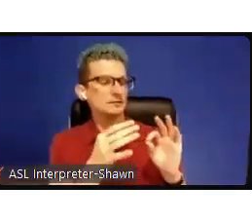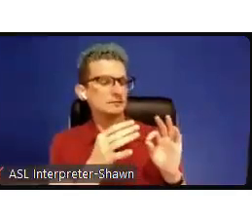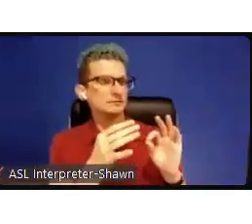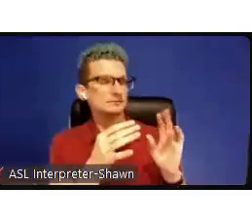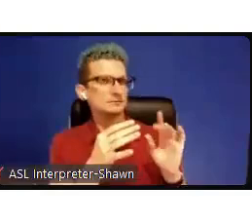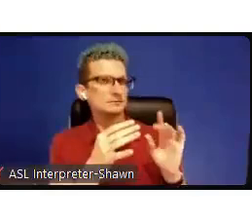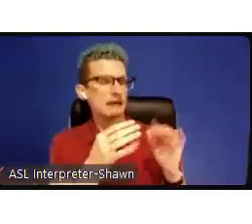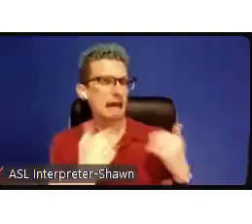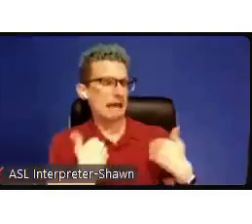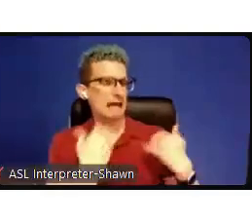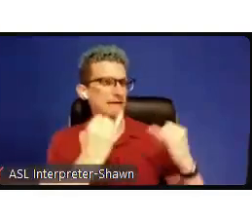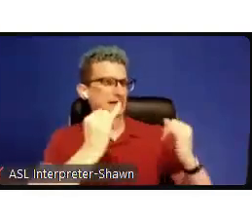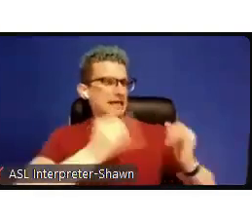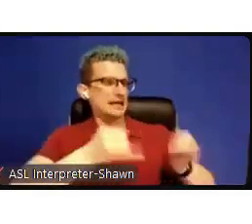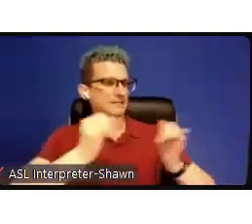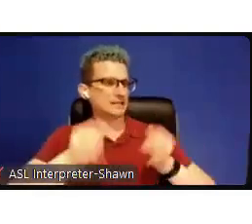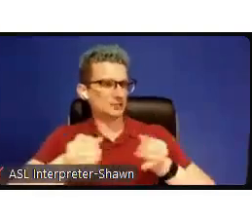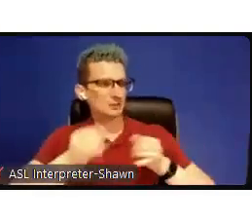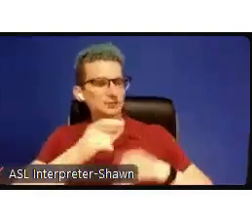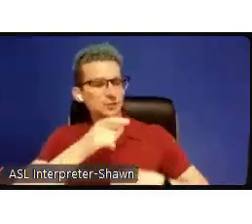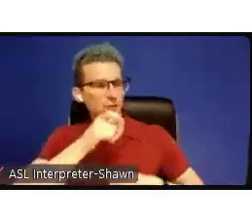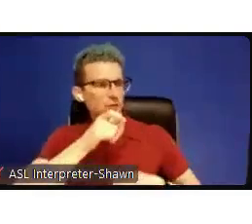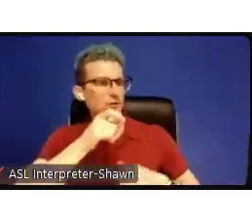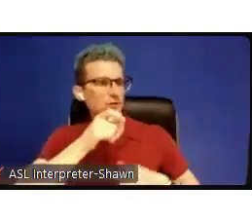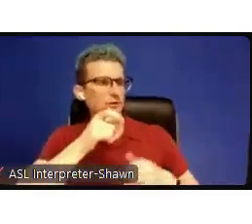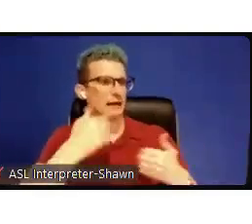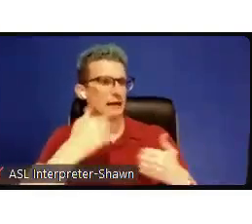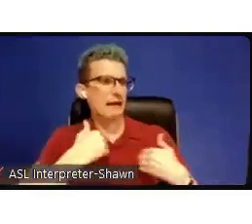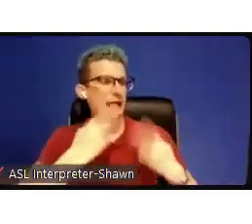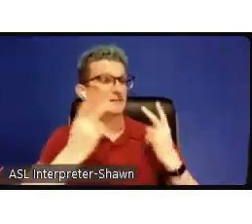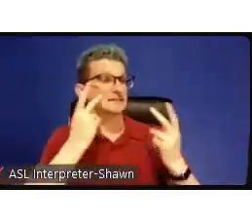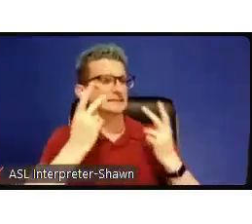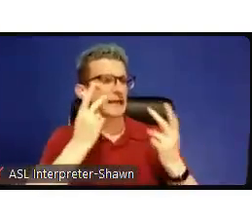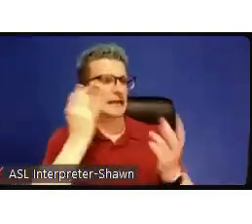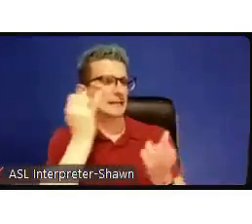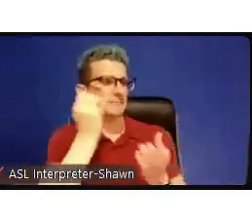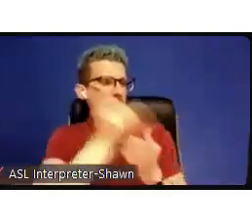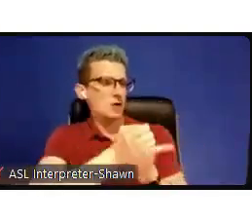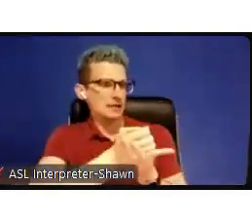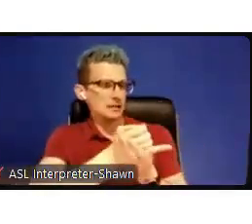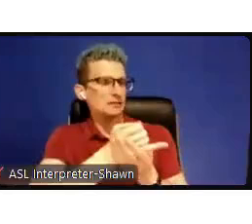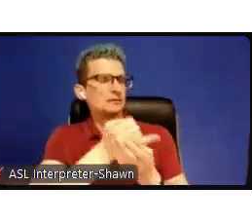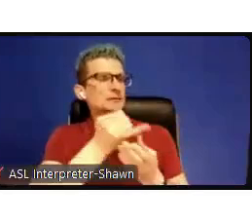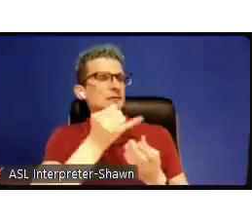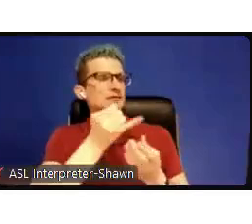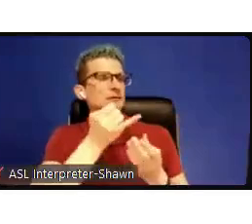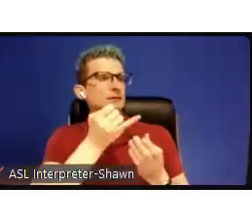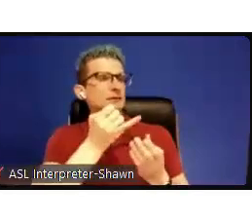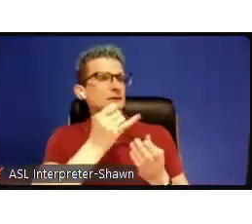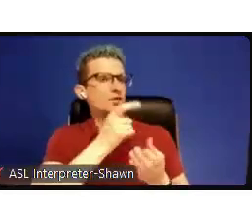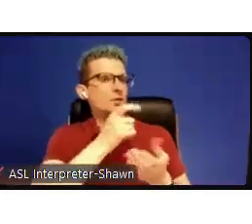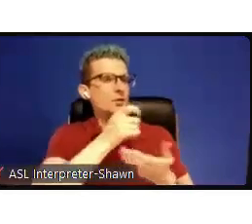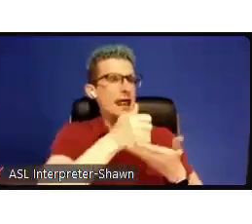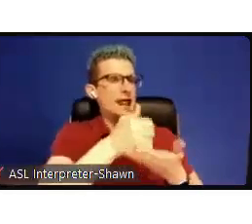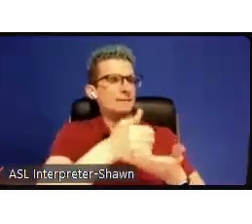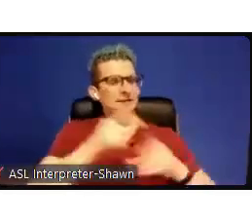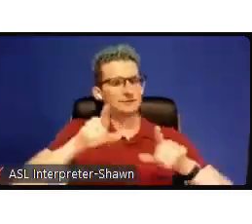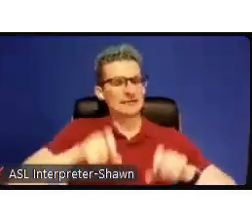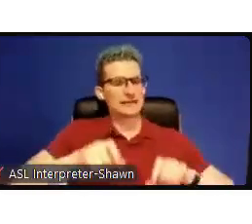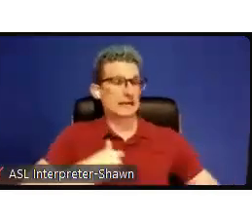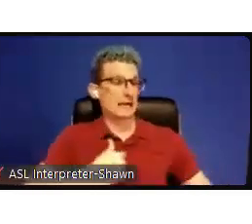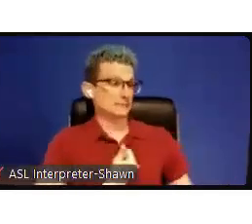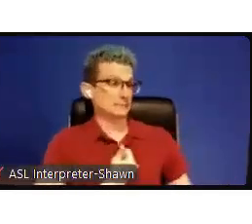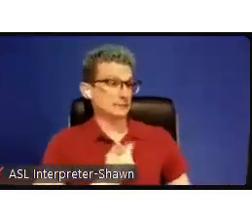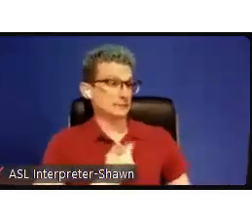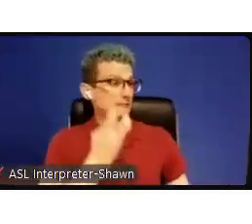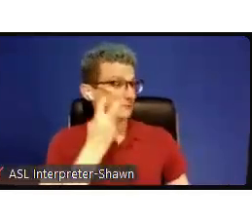individuals that had some sight impairments that were helping to test this. I personally am blind and I do use